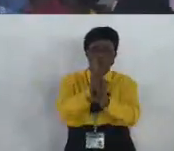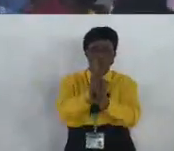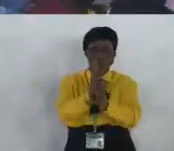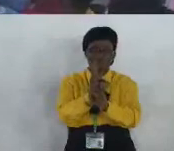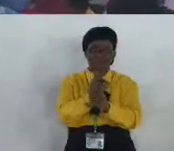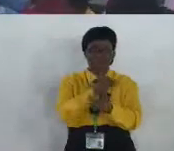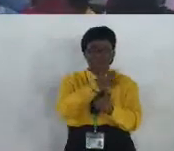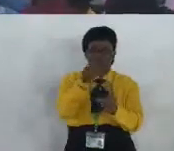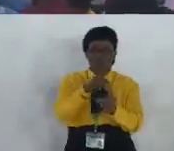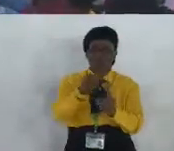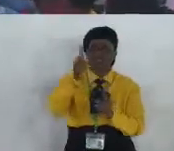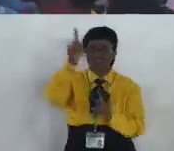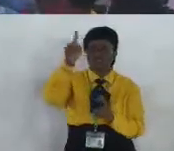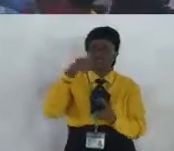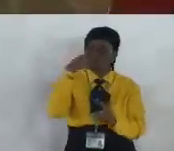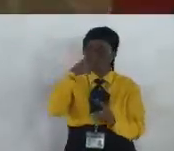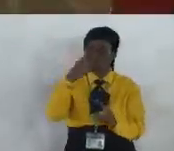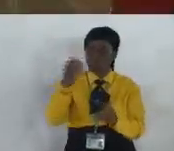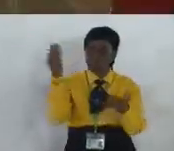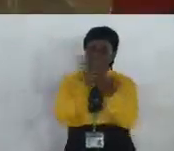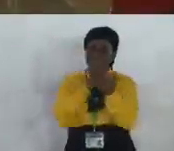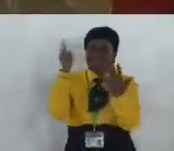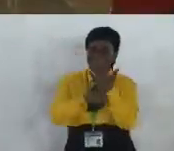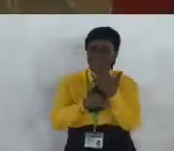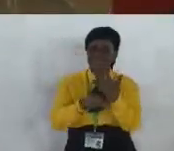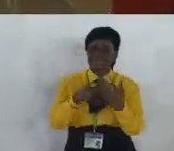When you speak, darkness must vanish.